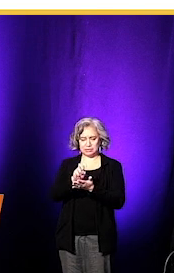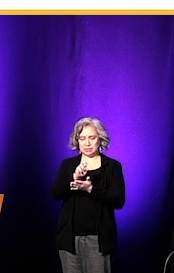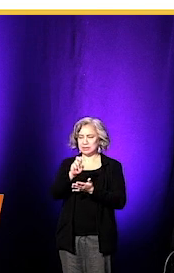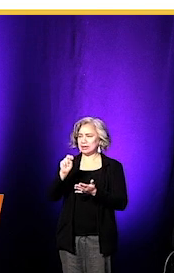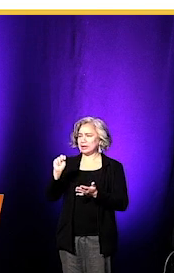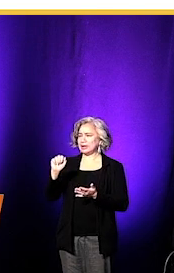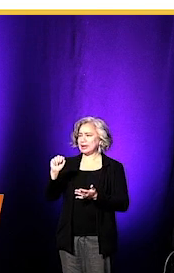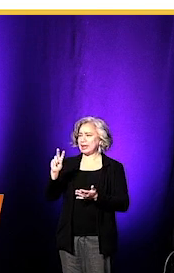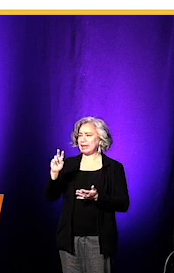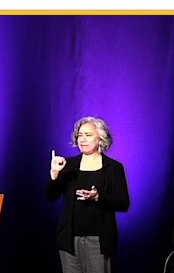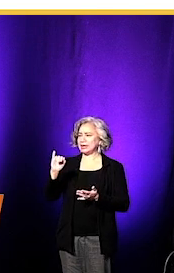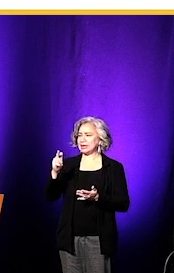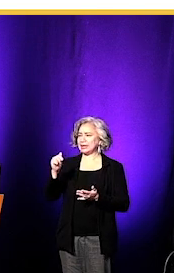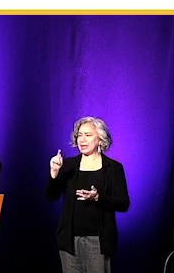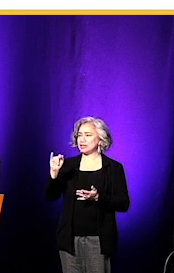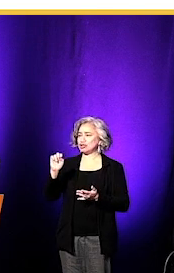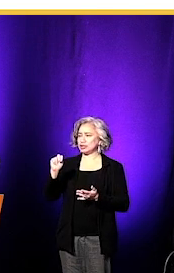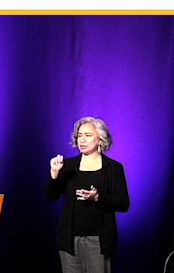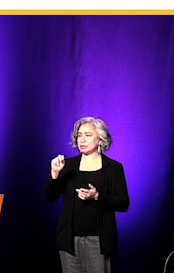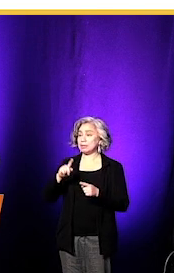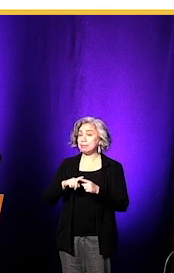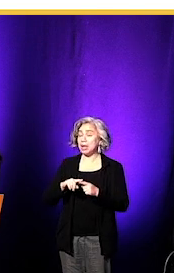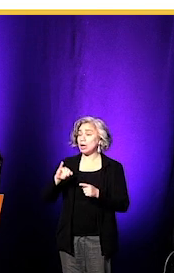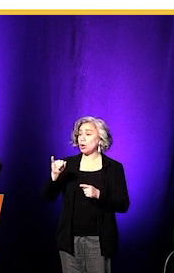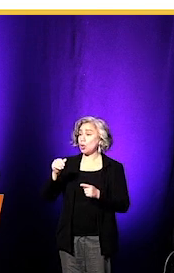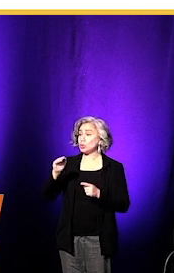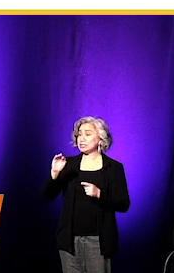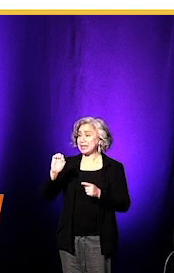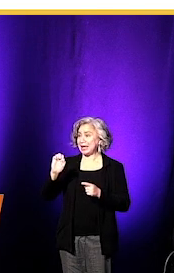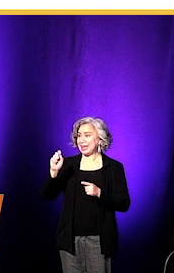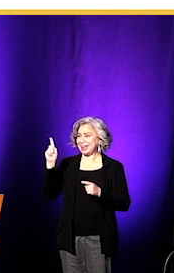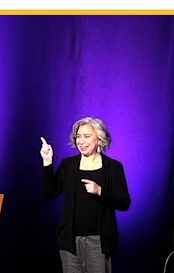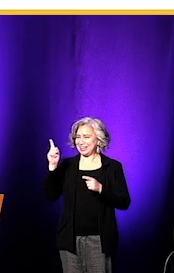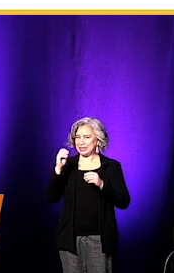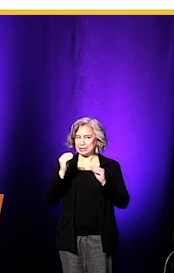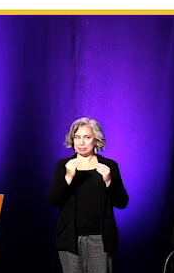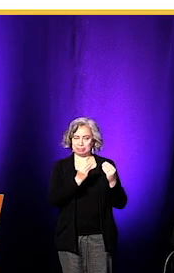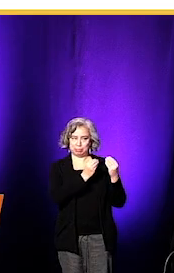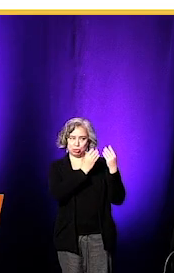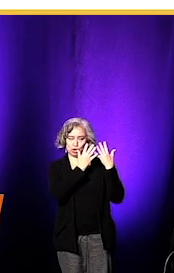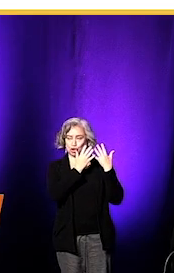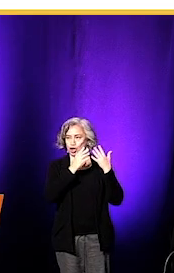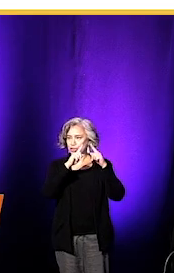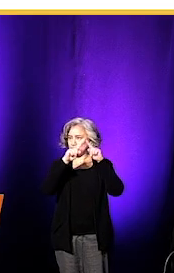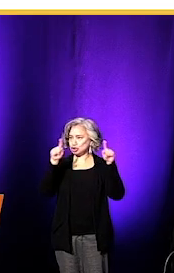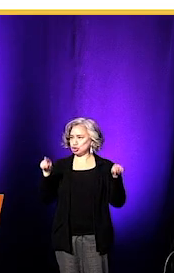that Jose so beautifully put on the screen is like